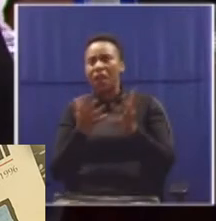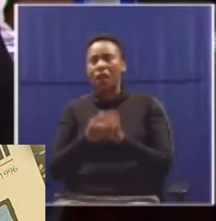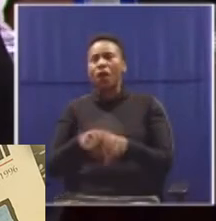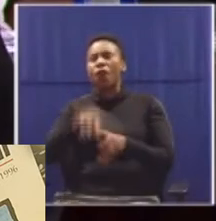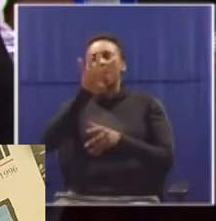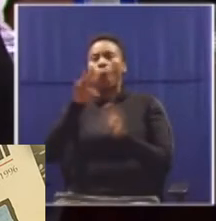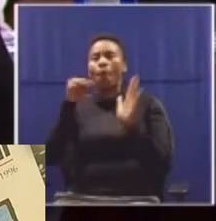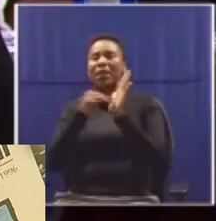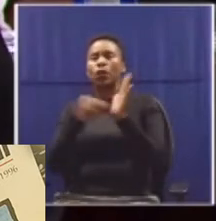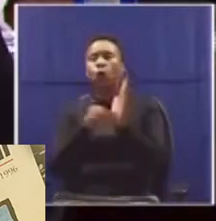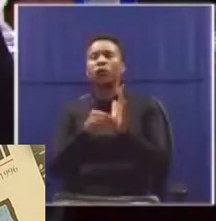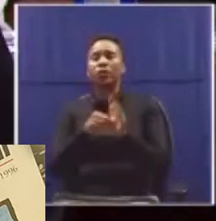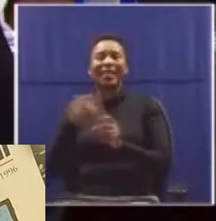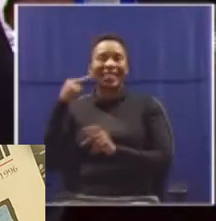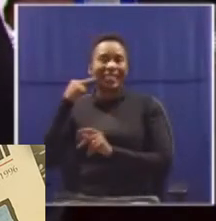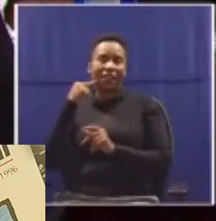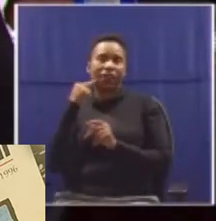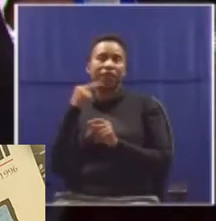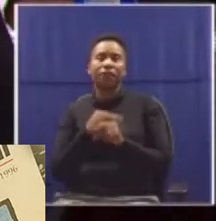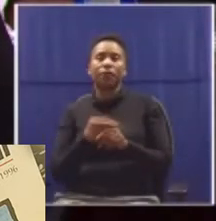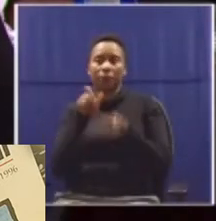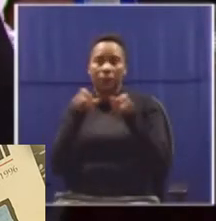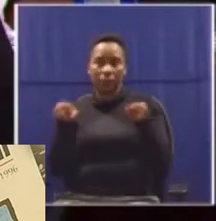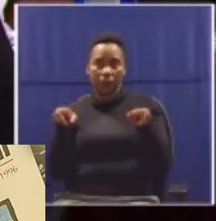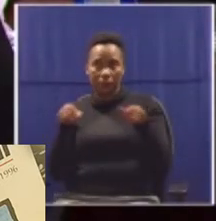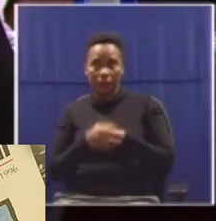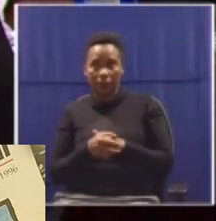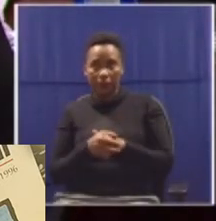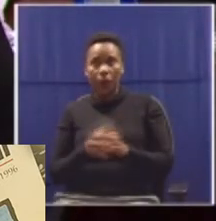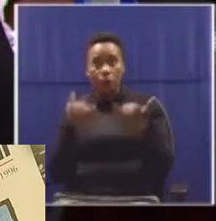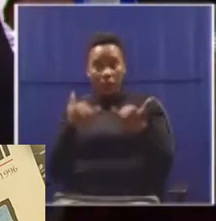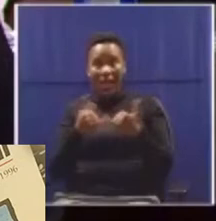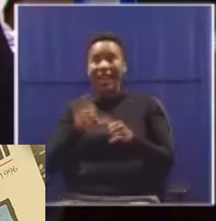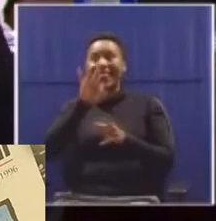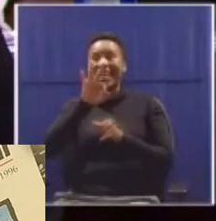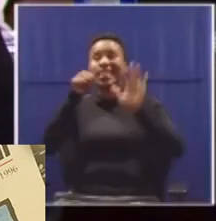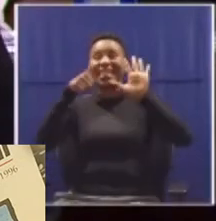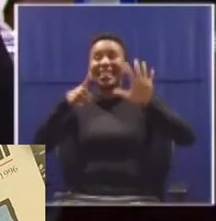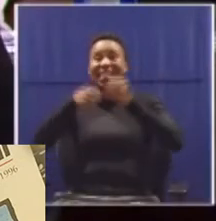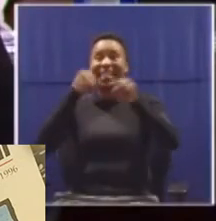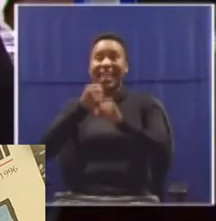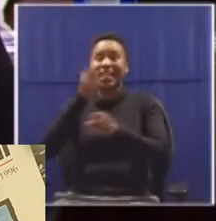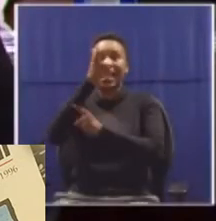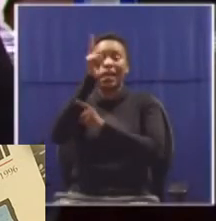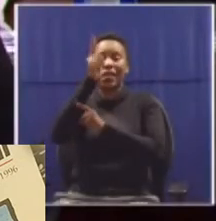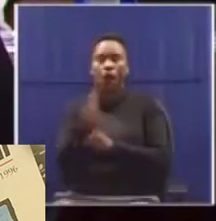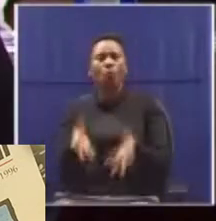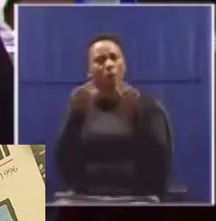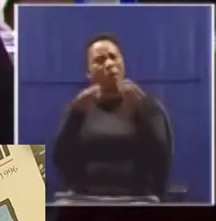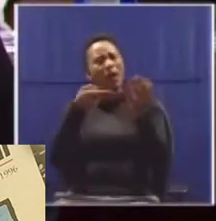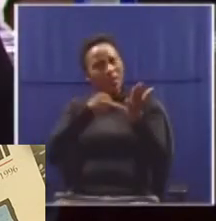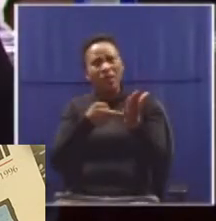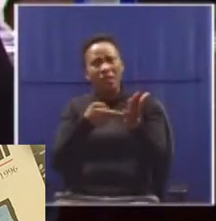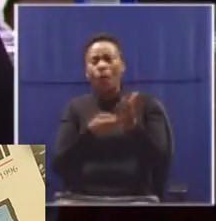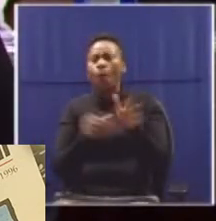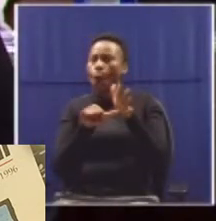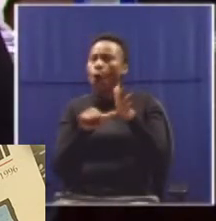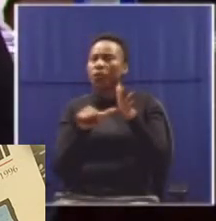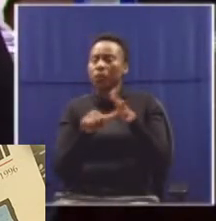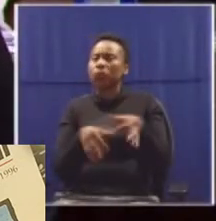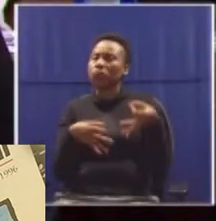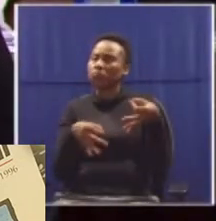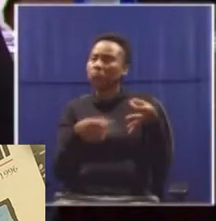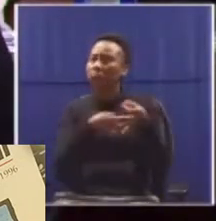impaired South Africans and today a further six years later finally this very deserving piece of legislation